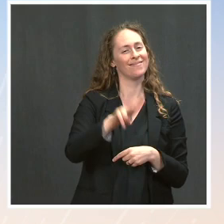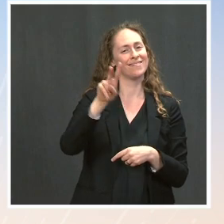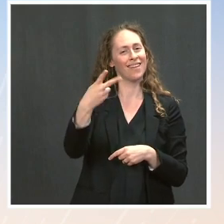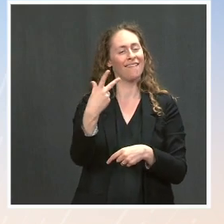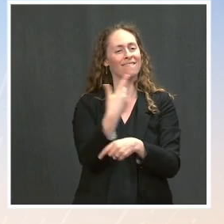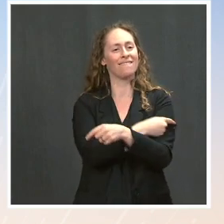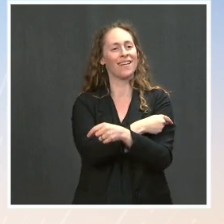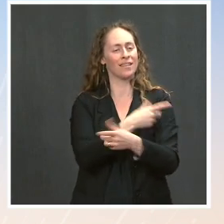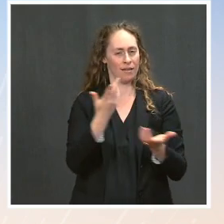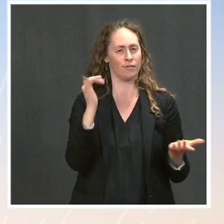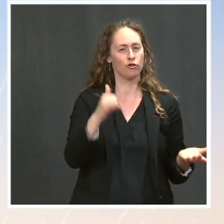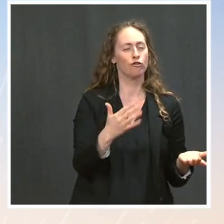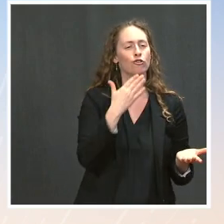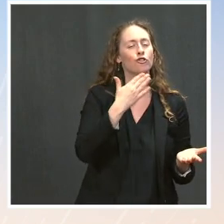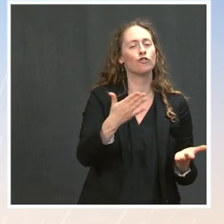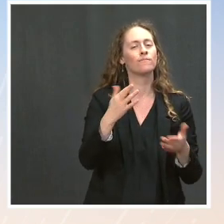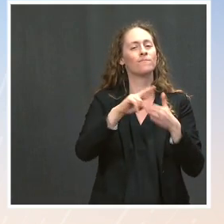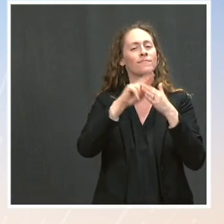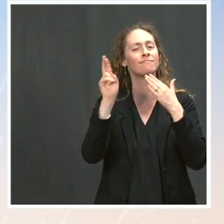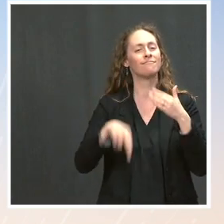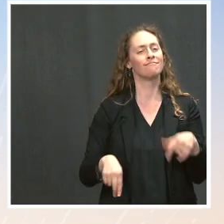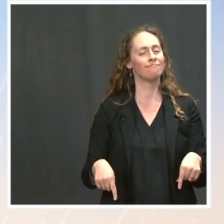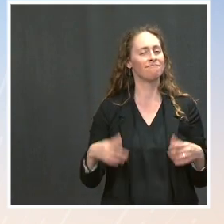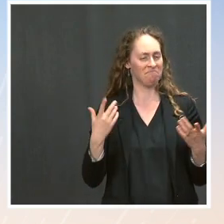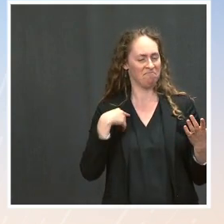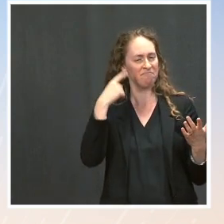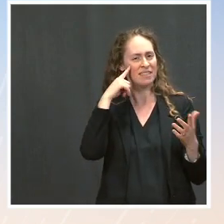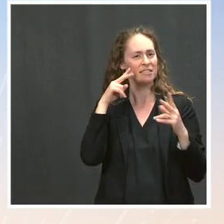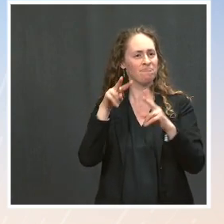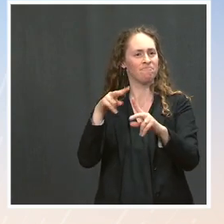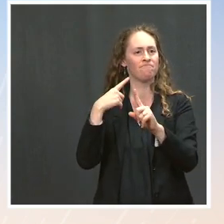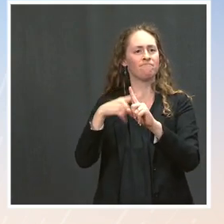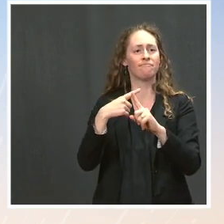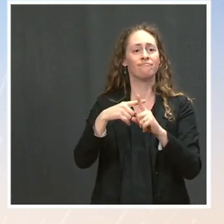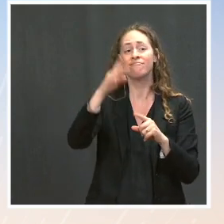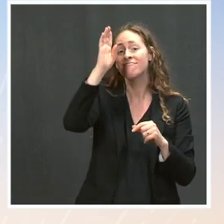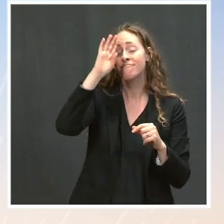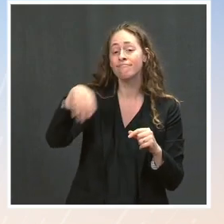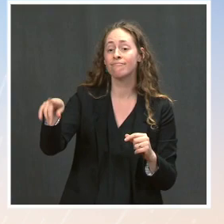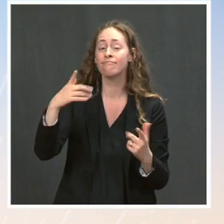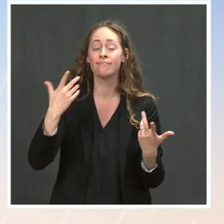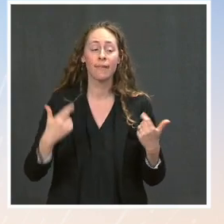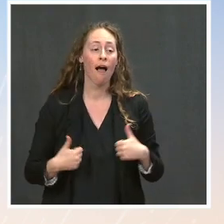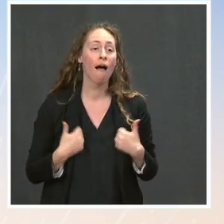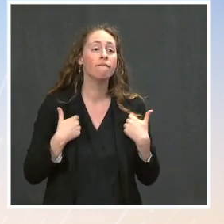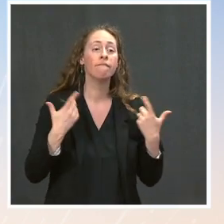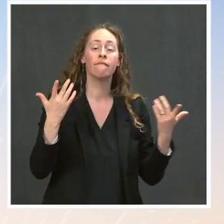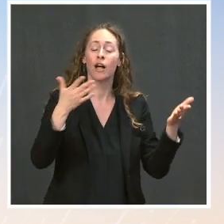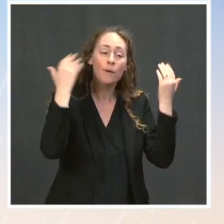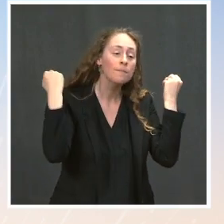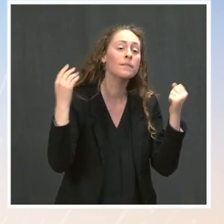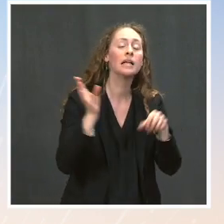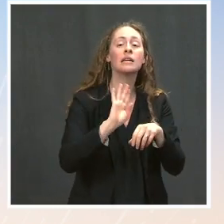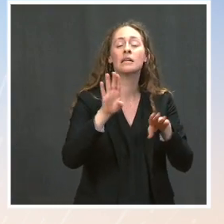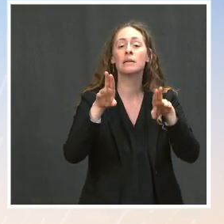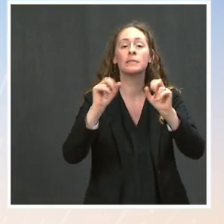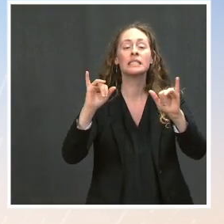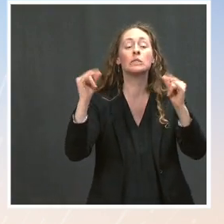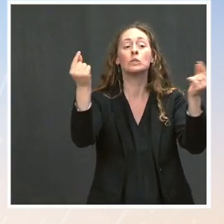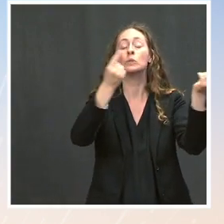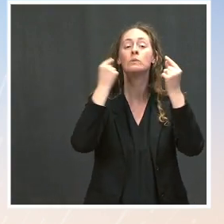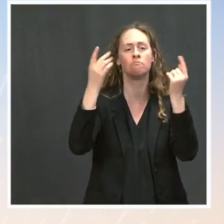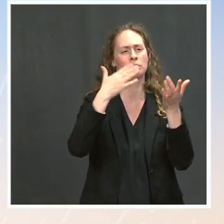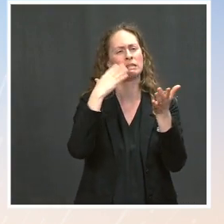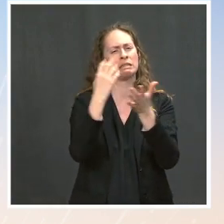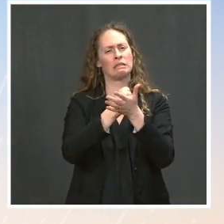significant number in our view. We know people lead busy lives, but the second dose is critical to getting the maximum level of protection to help